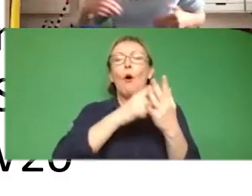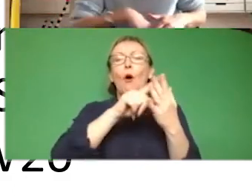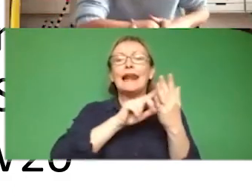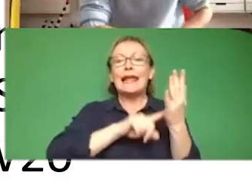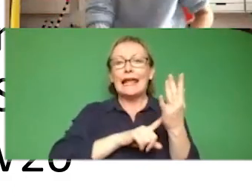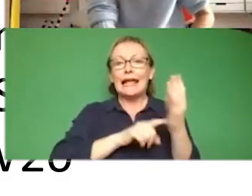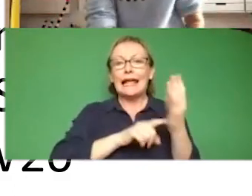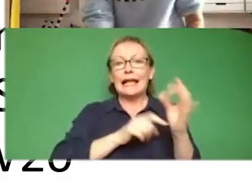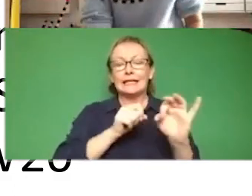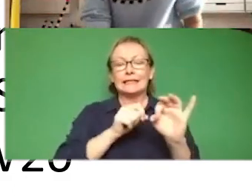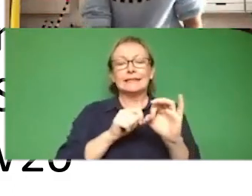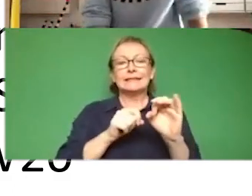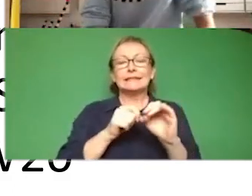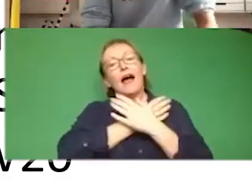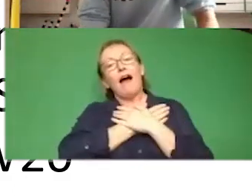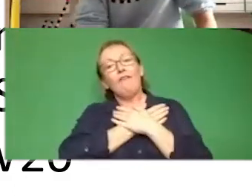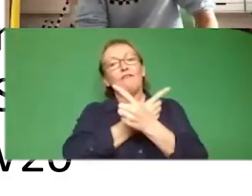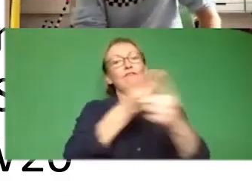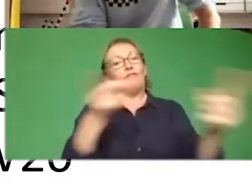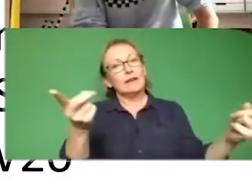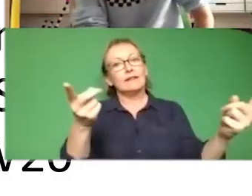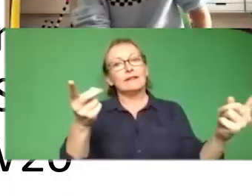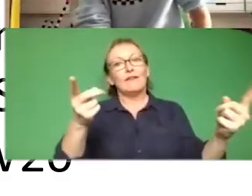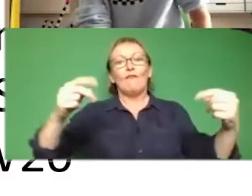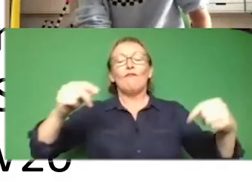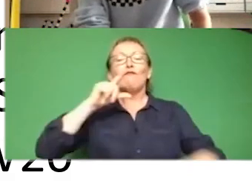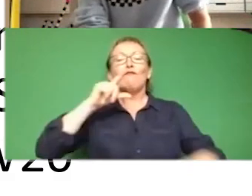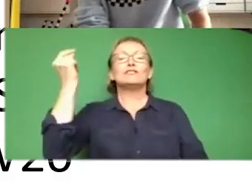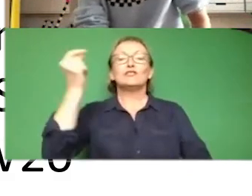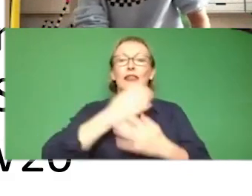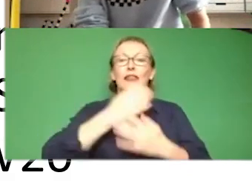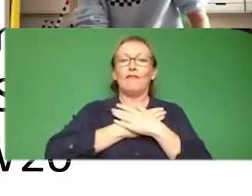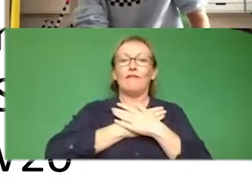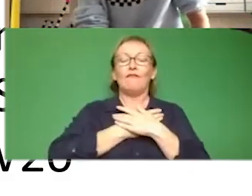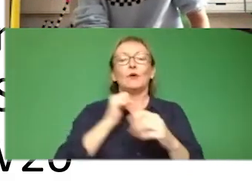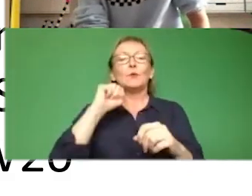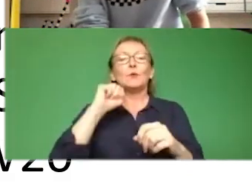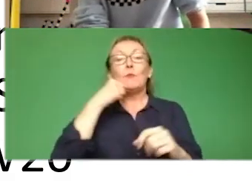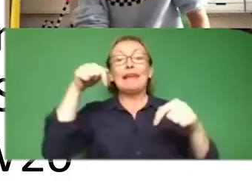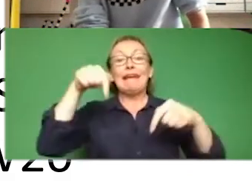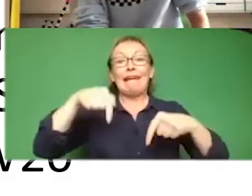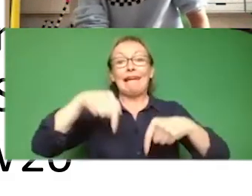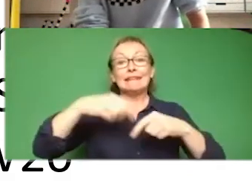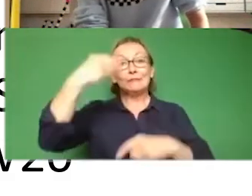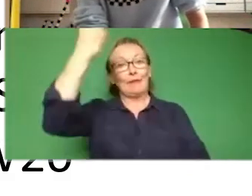love. She's here. She didn't join in spirit, yeah.